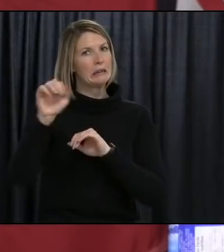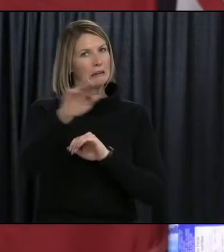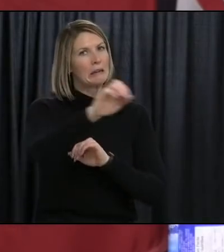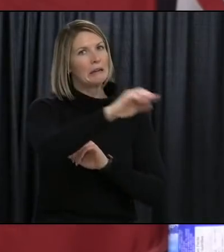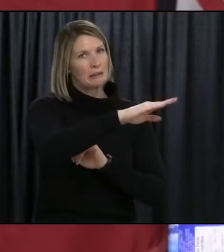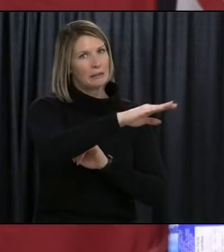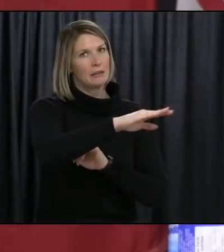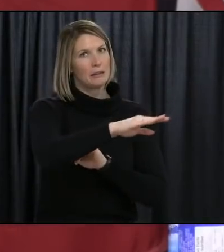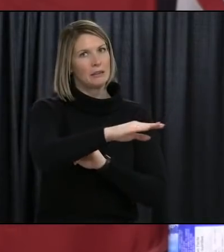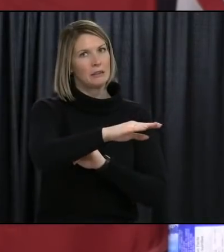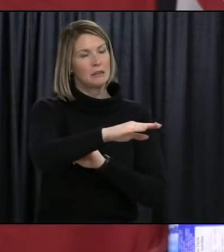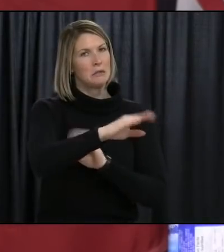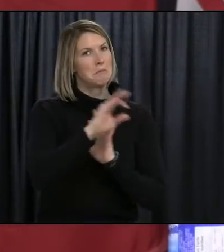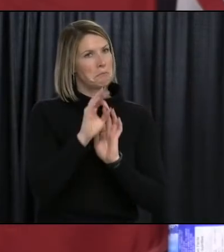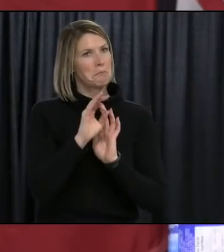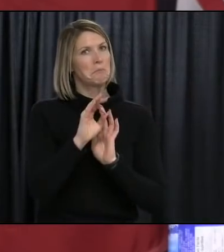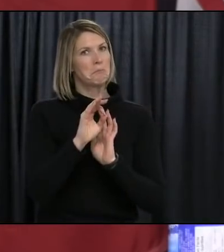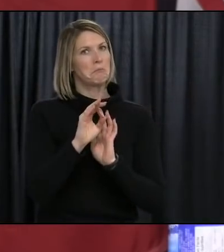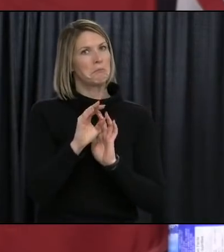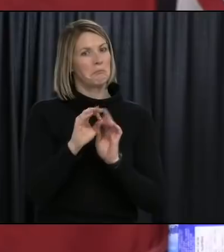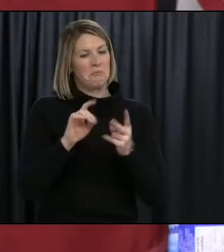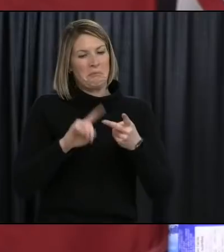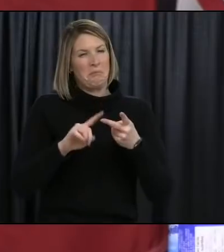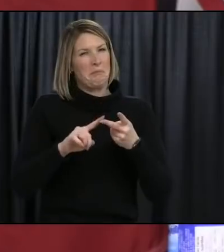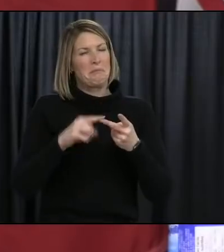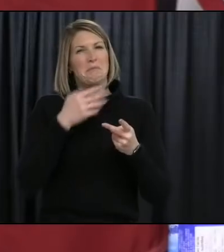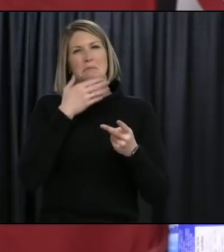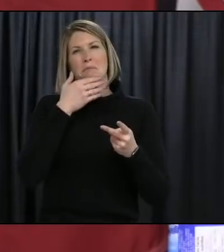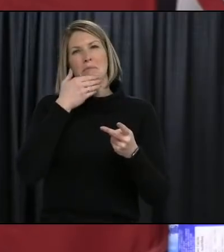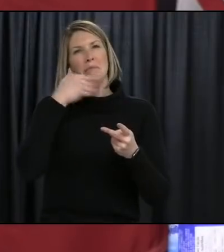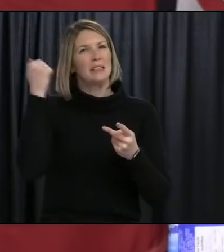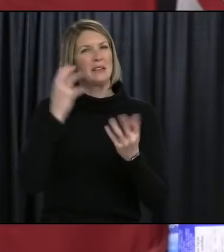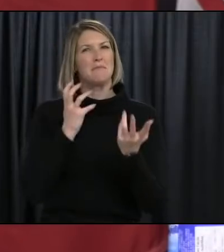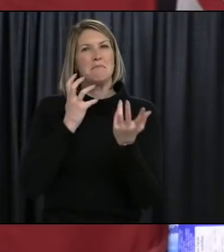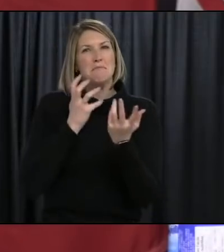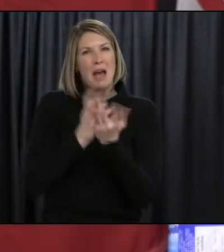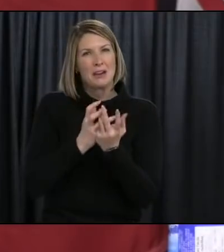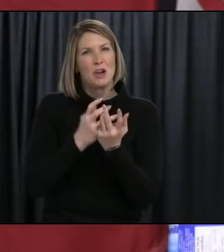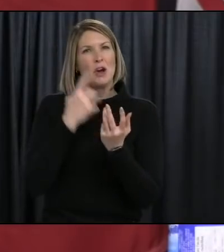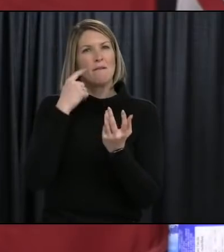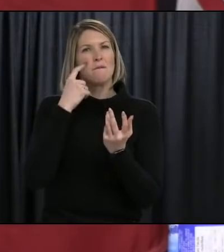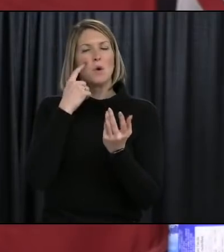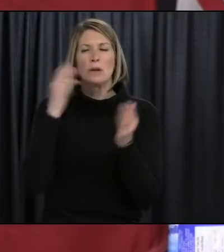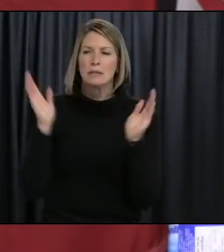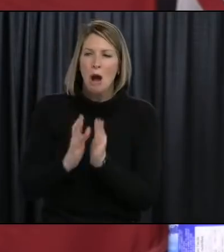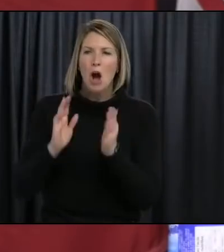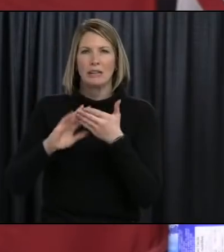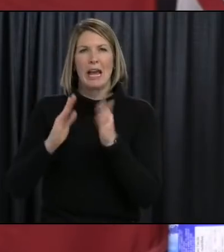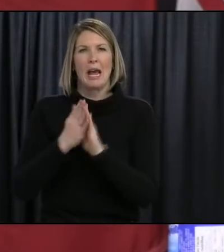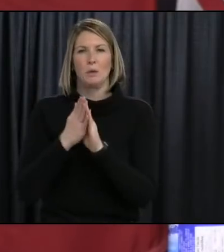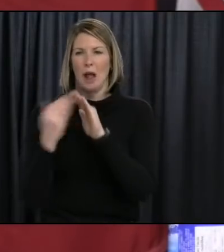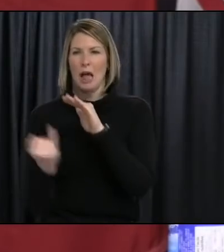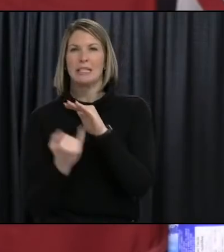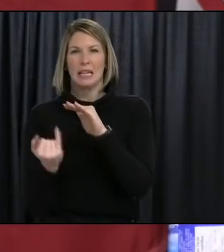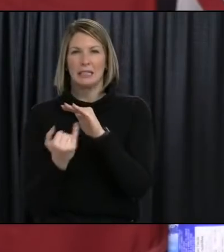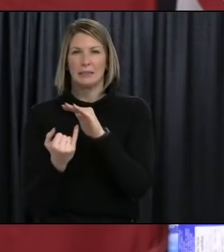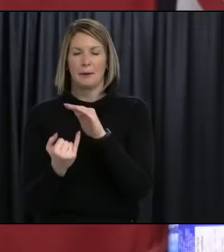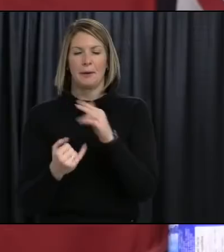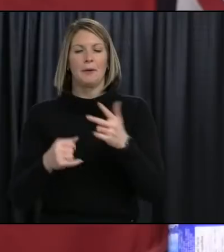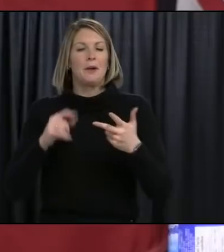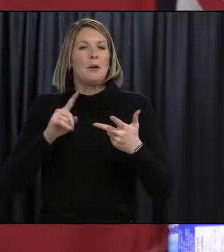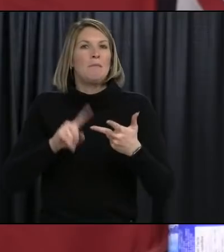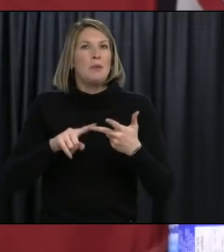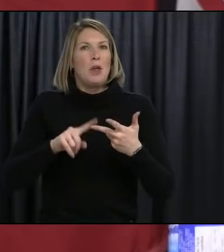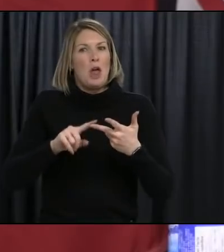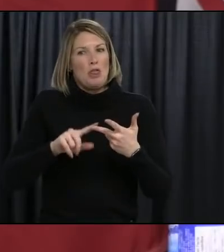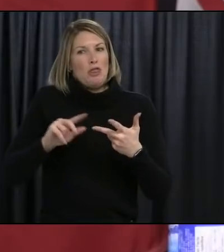available for fly-in and isolated communities. There is a third vaccine which has been approved in the UK, AstraZeneca,